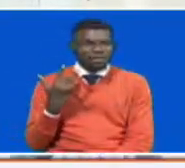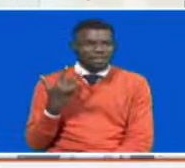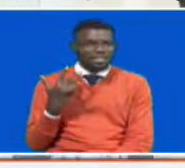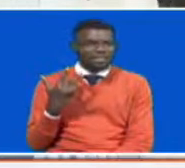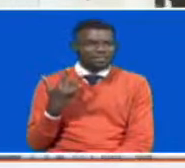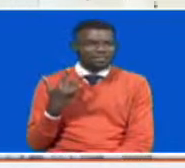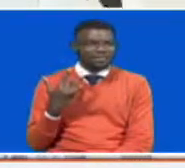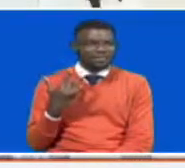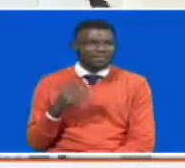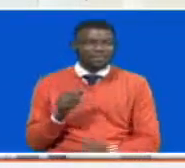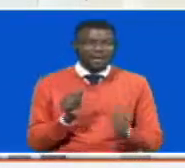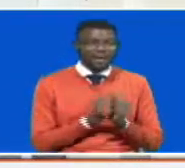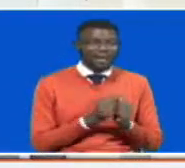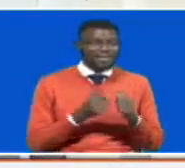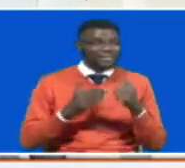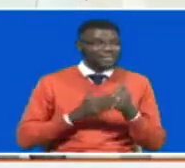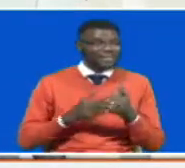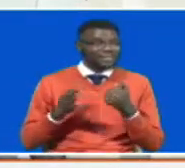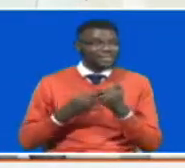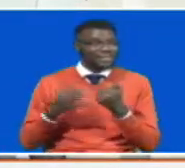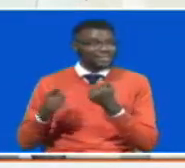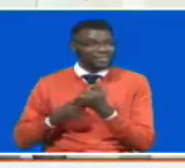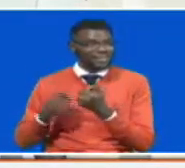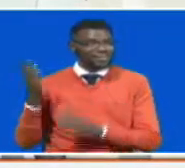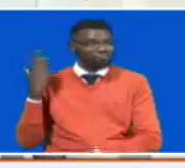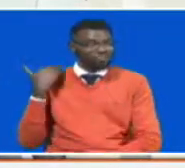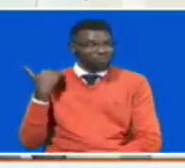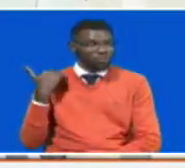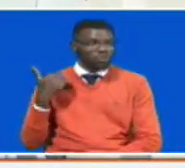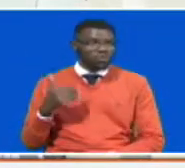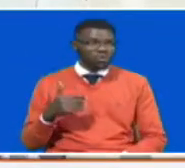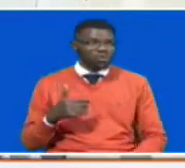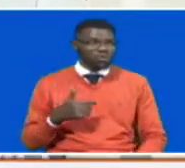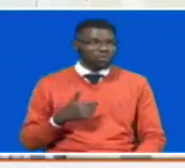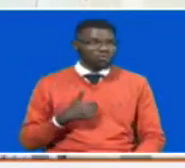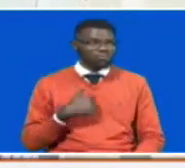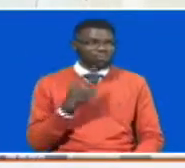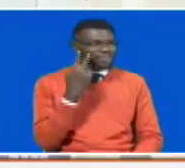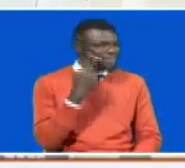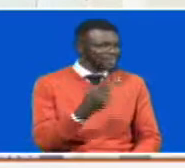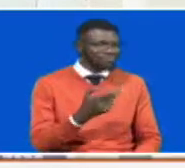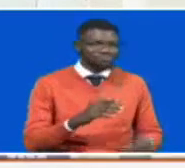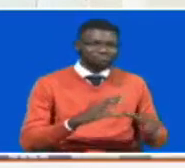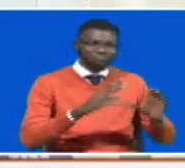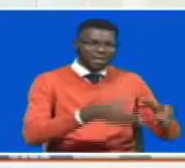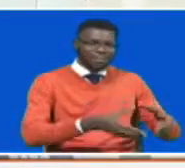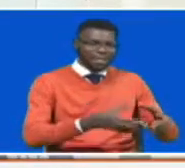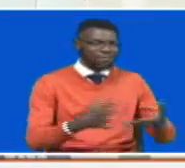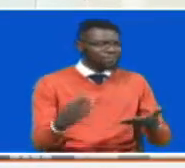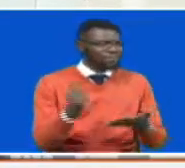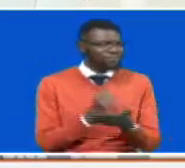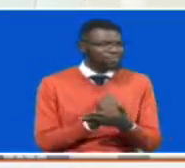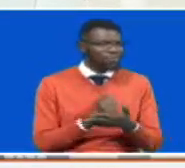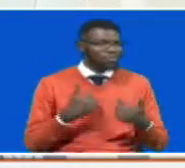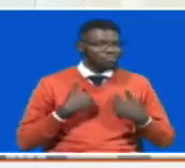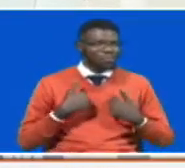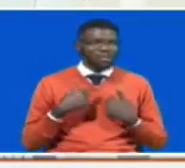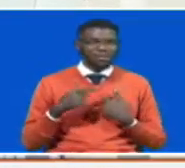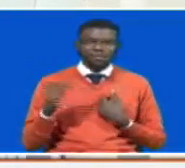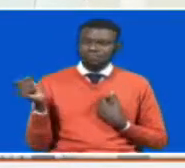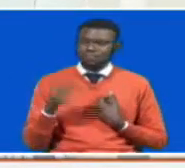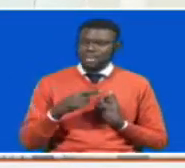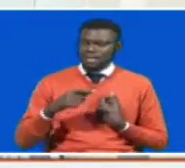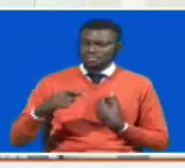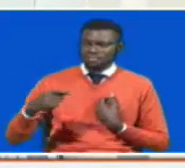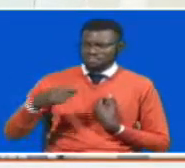job in 1986, I swore never to be employed again because there was no company that could have employed me and pay me the much the Attorney General